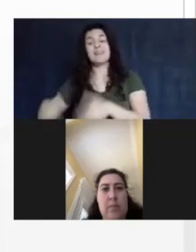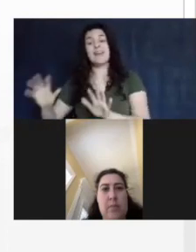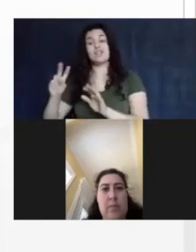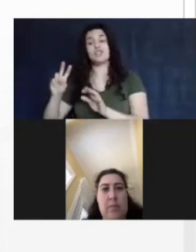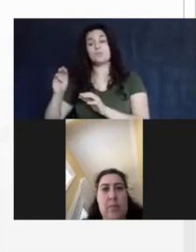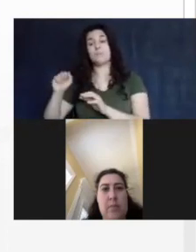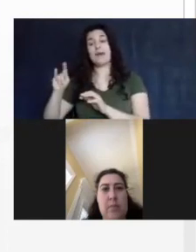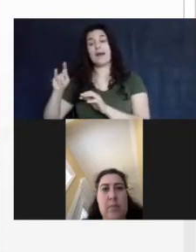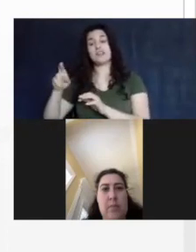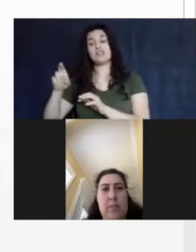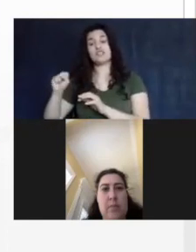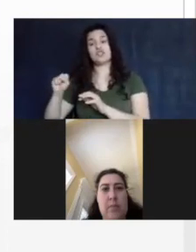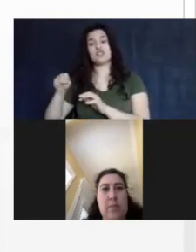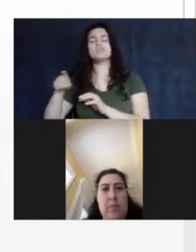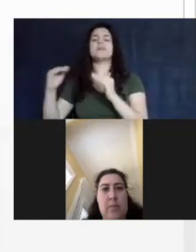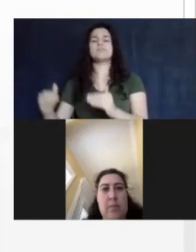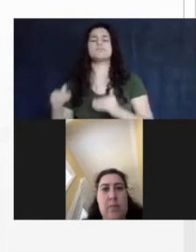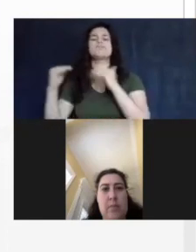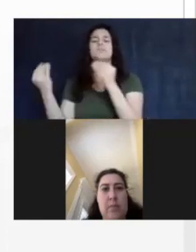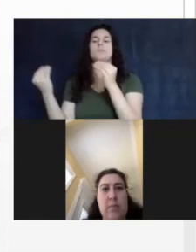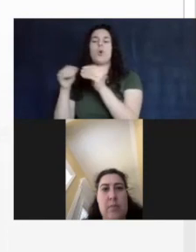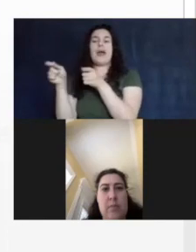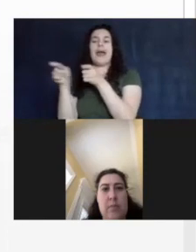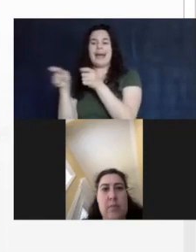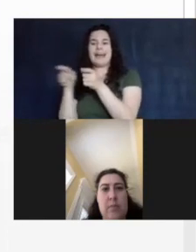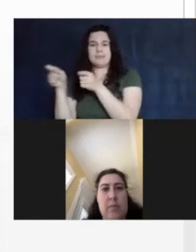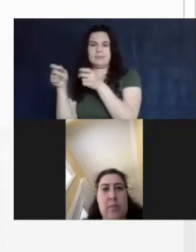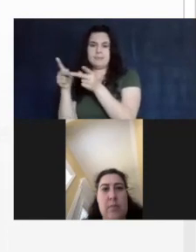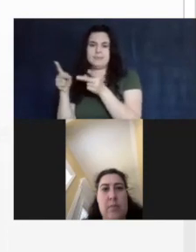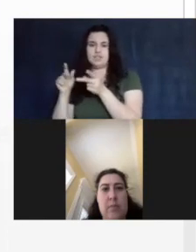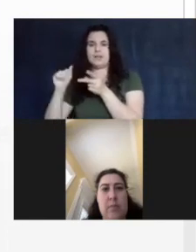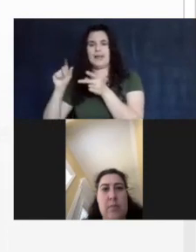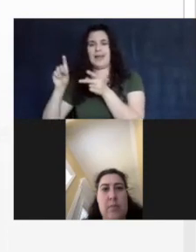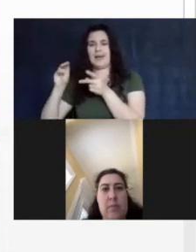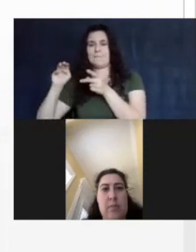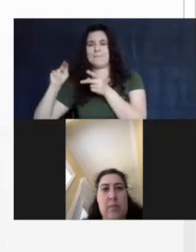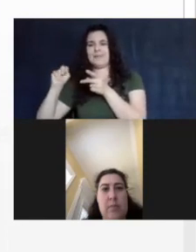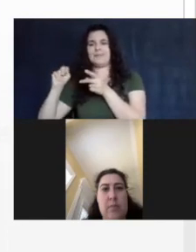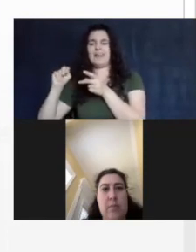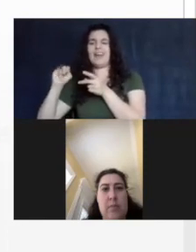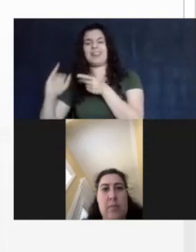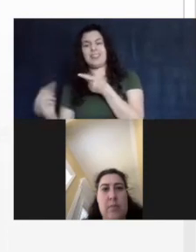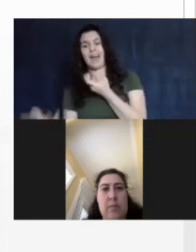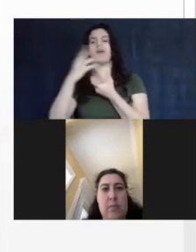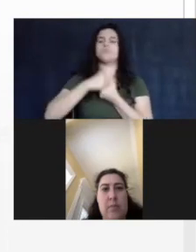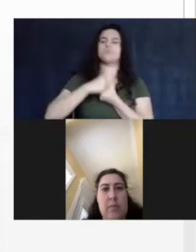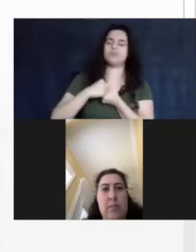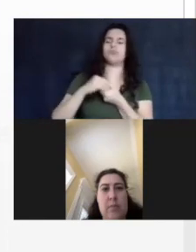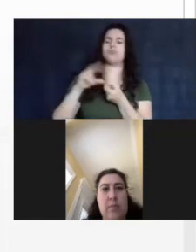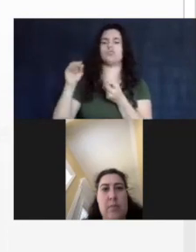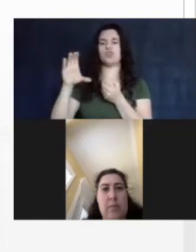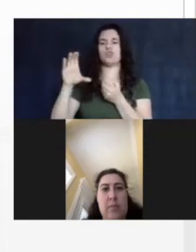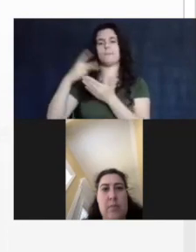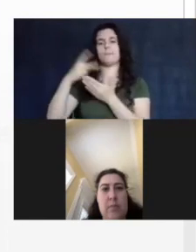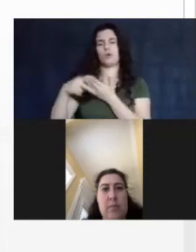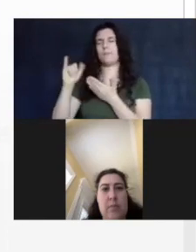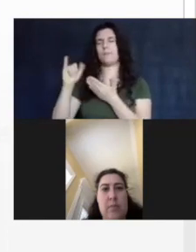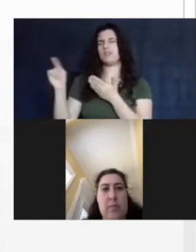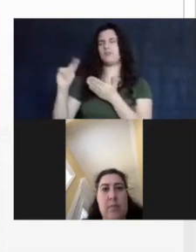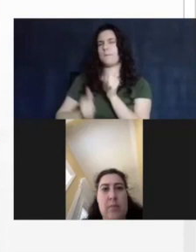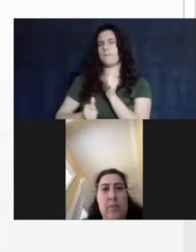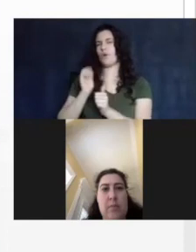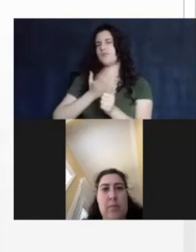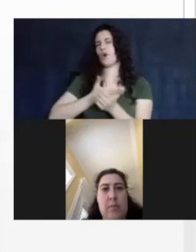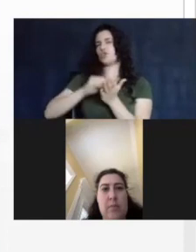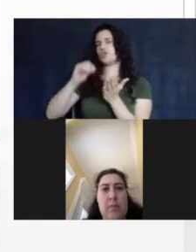a more administrative type position. Hence, the doc program is where most of our students, is